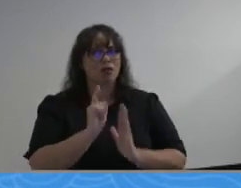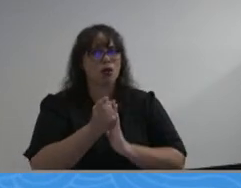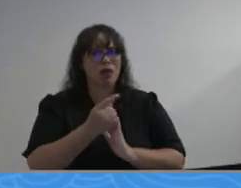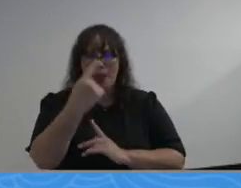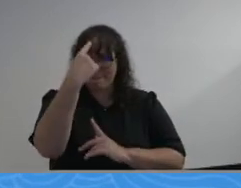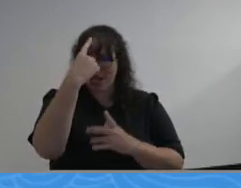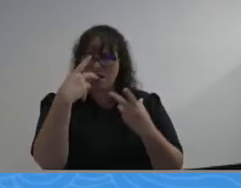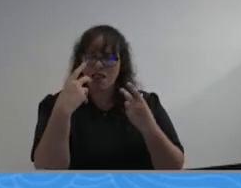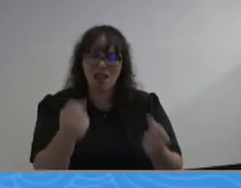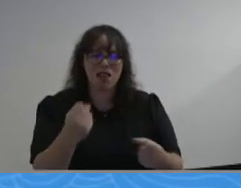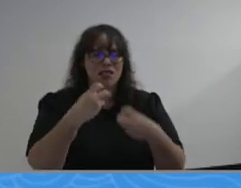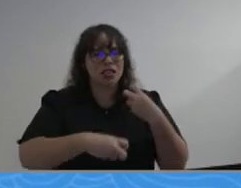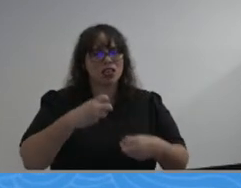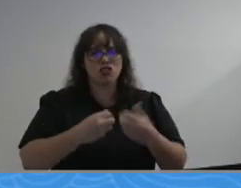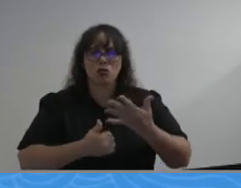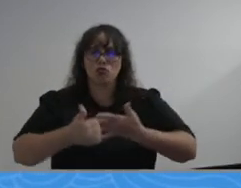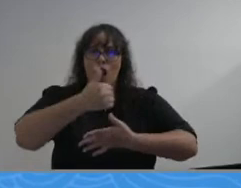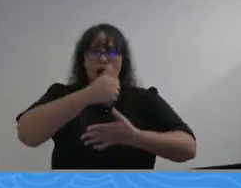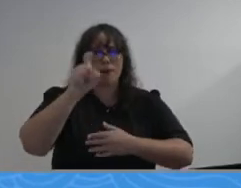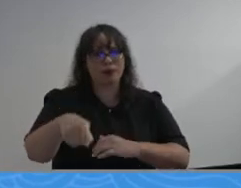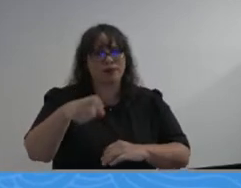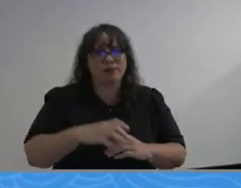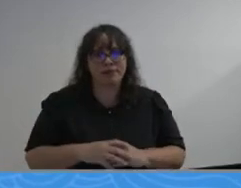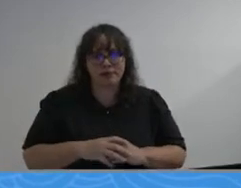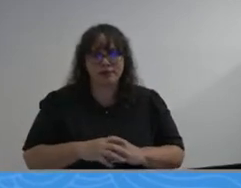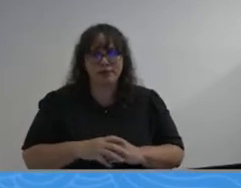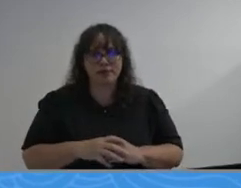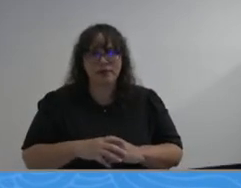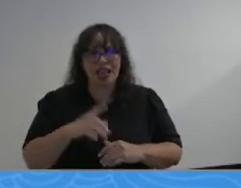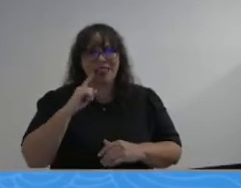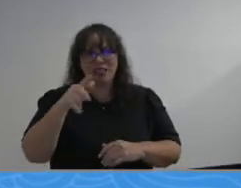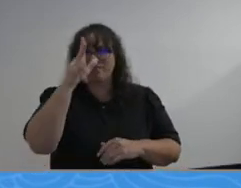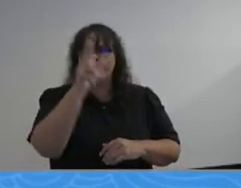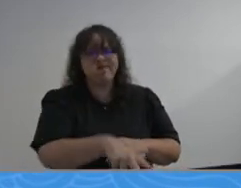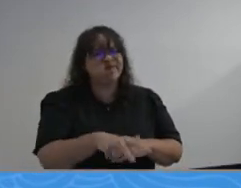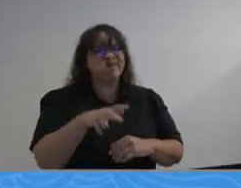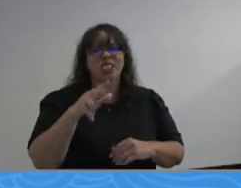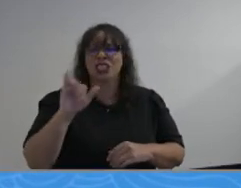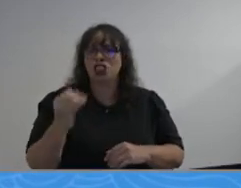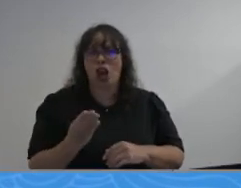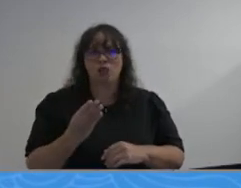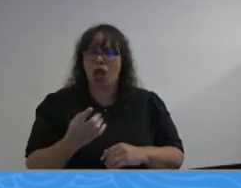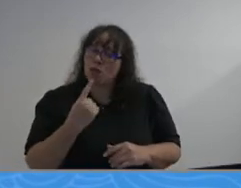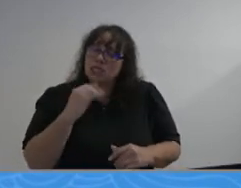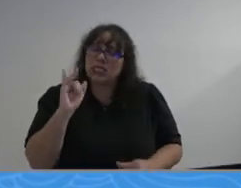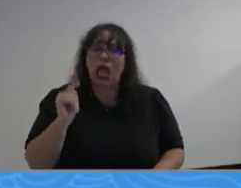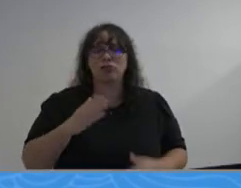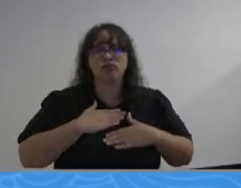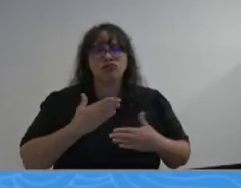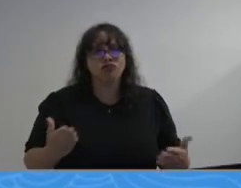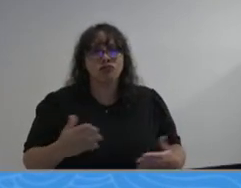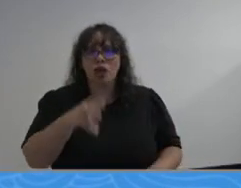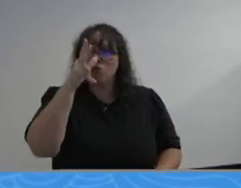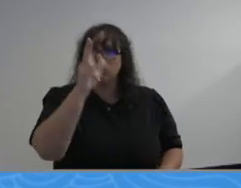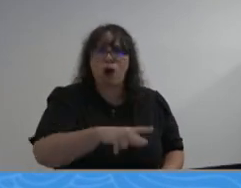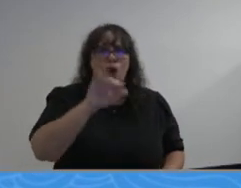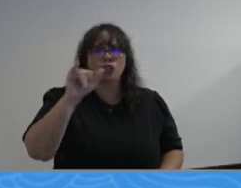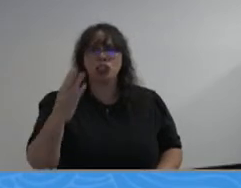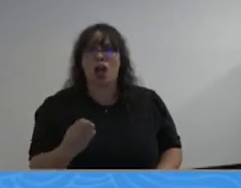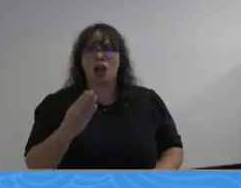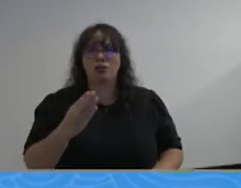Mental health issues have to be a priority. I think we've done a piss poor job. I'll just say it, a piss poor job in this state of California